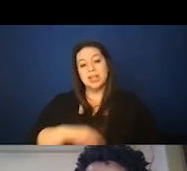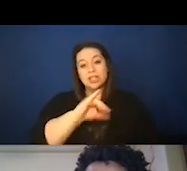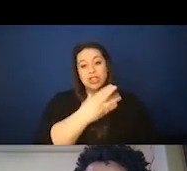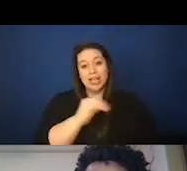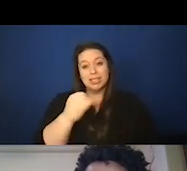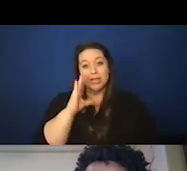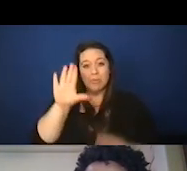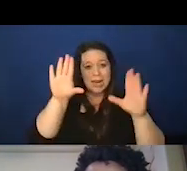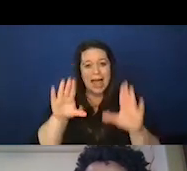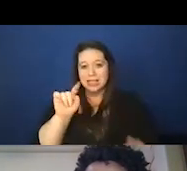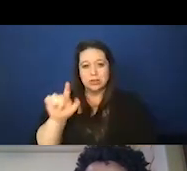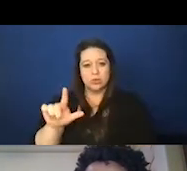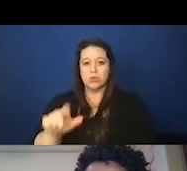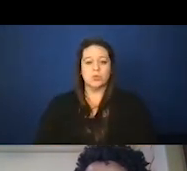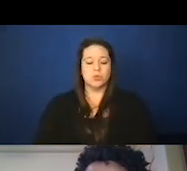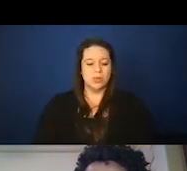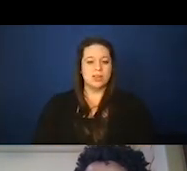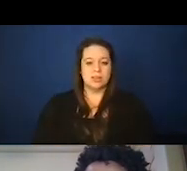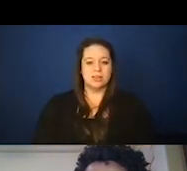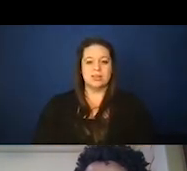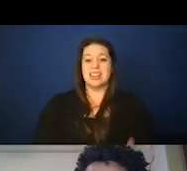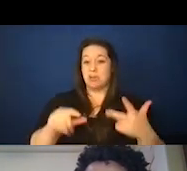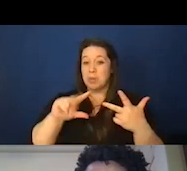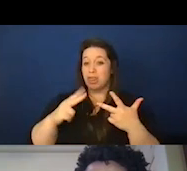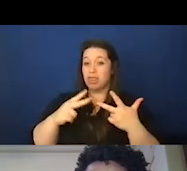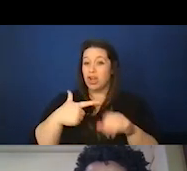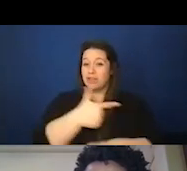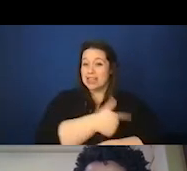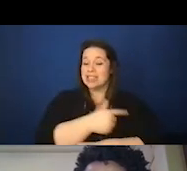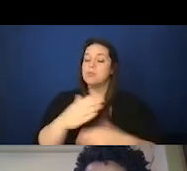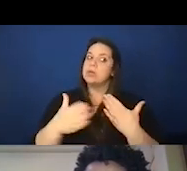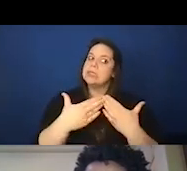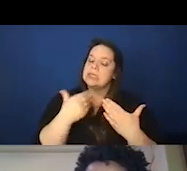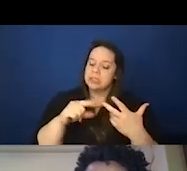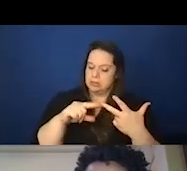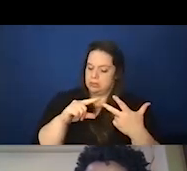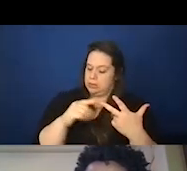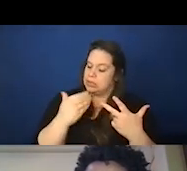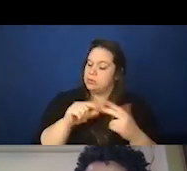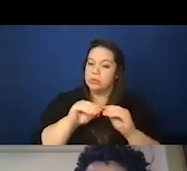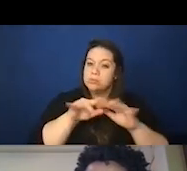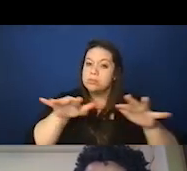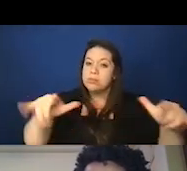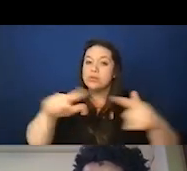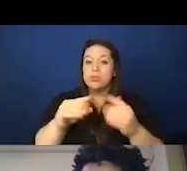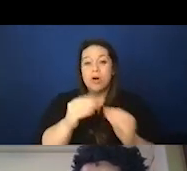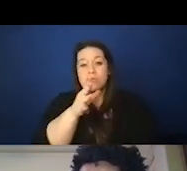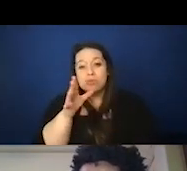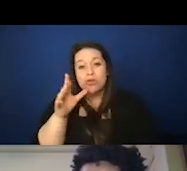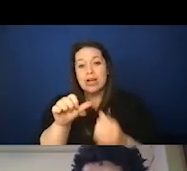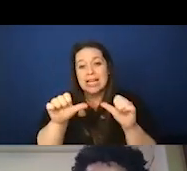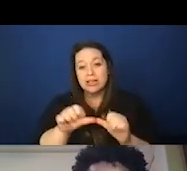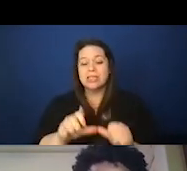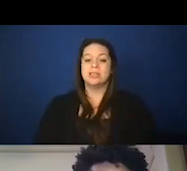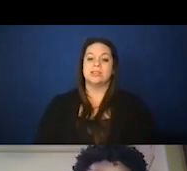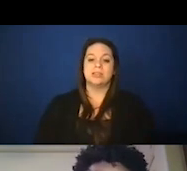an excellent tool, the third vaccine that'll be much easier to get out into rural areas. And some